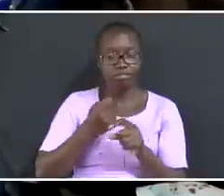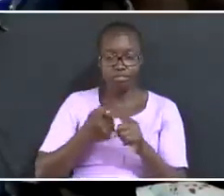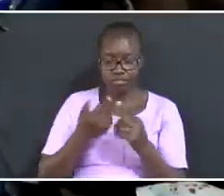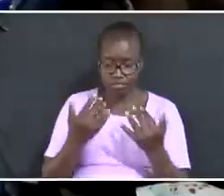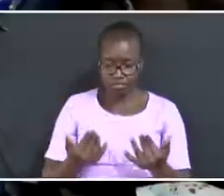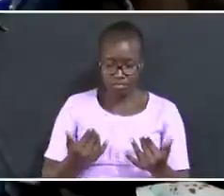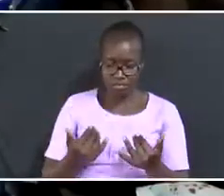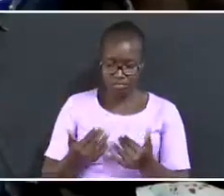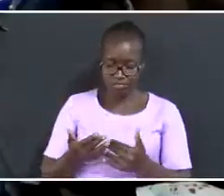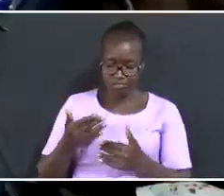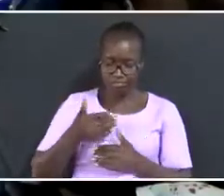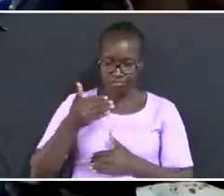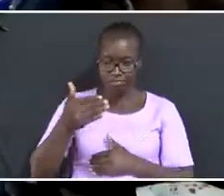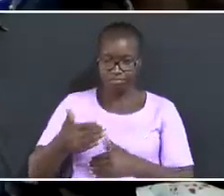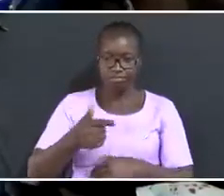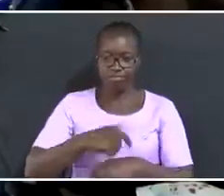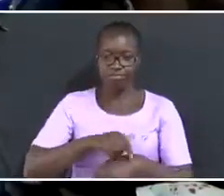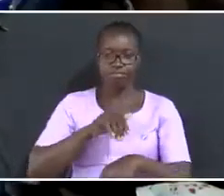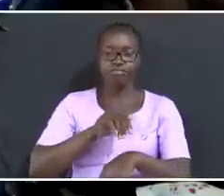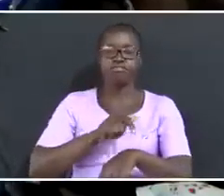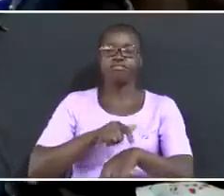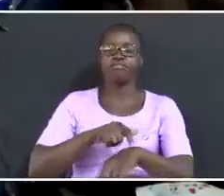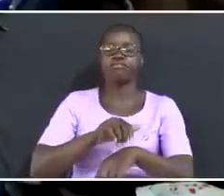now when the time is good.